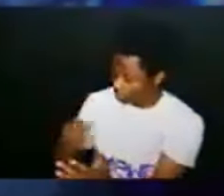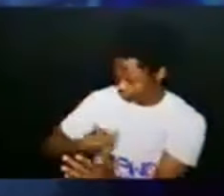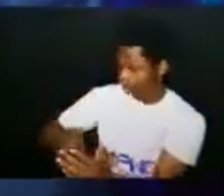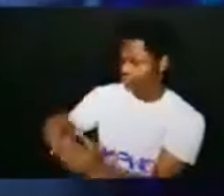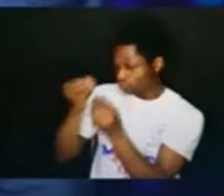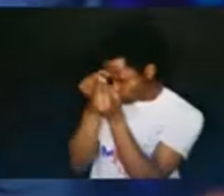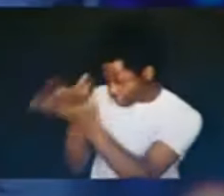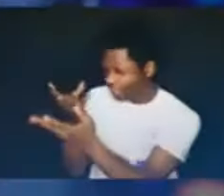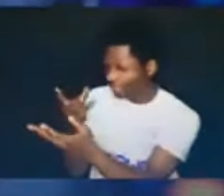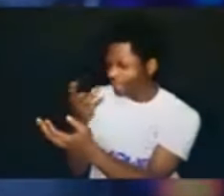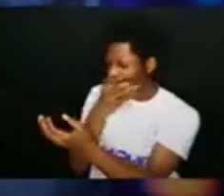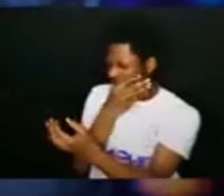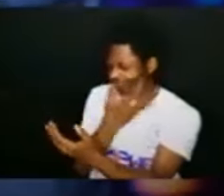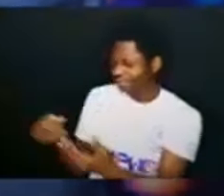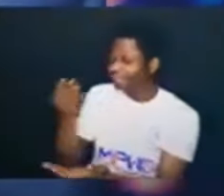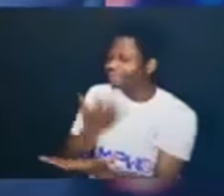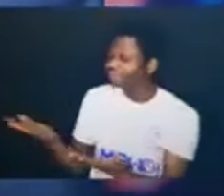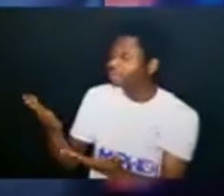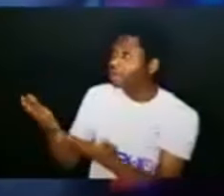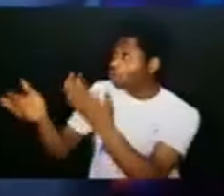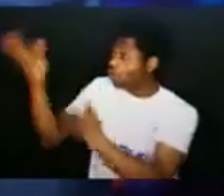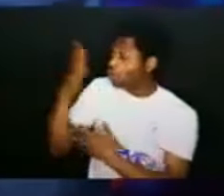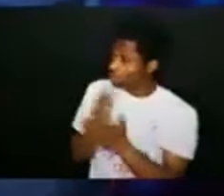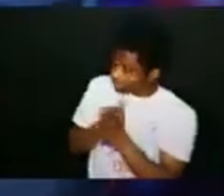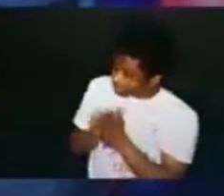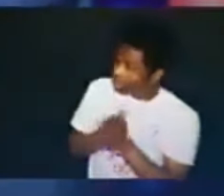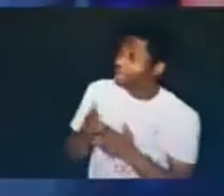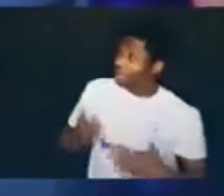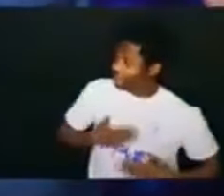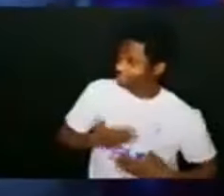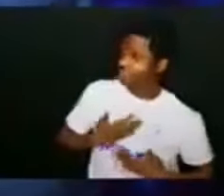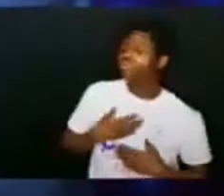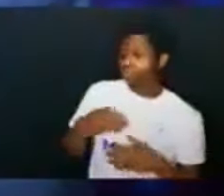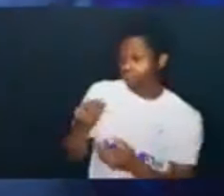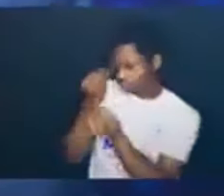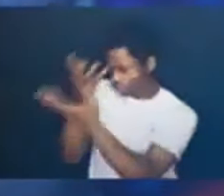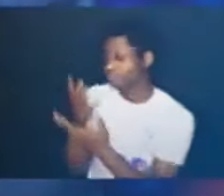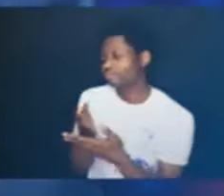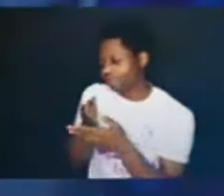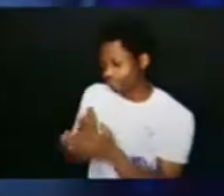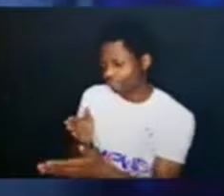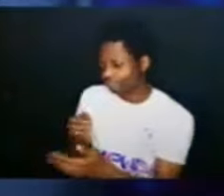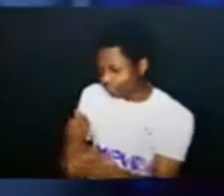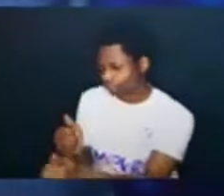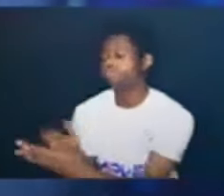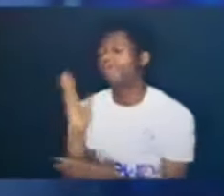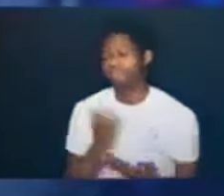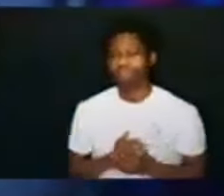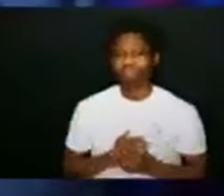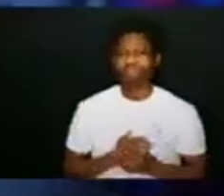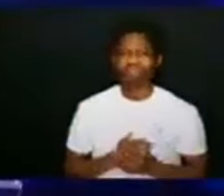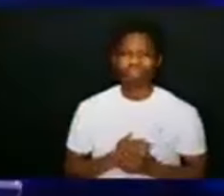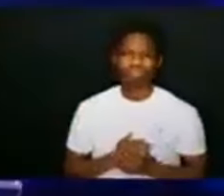pleases him. na shedie so na ye yedie